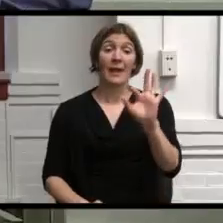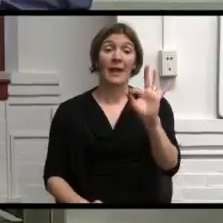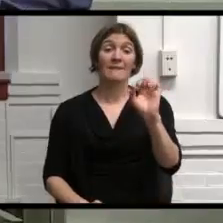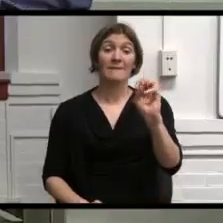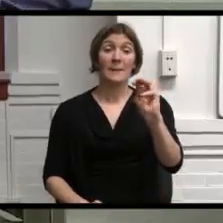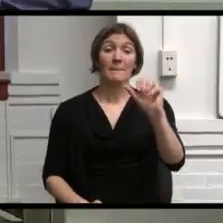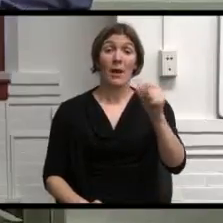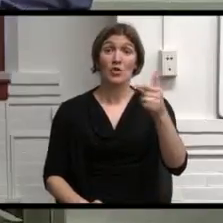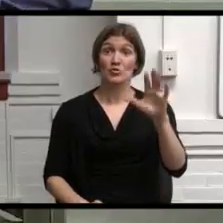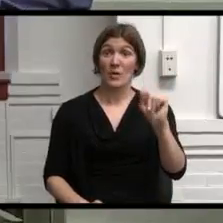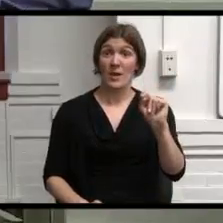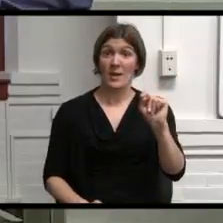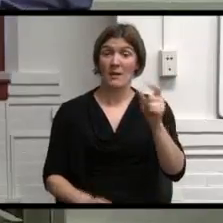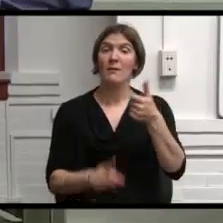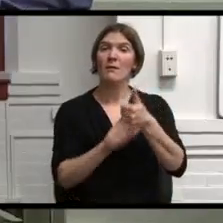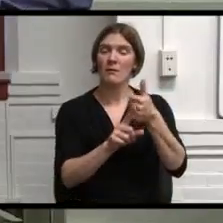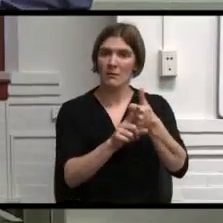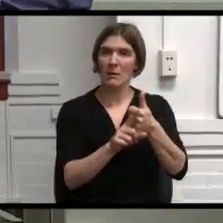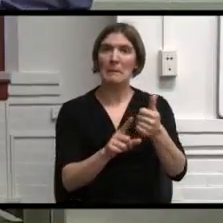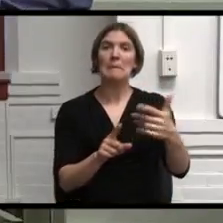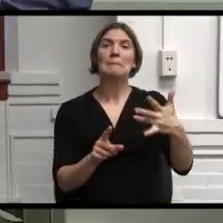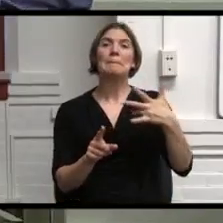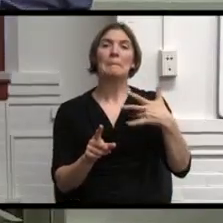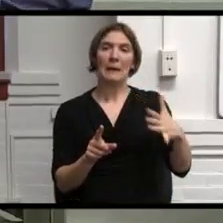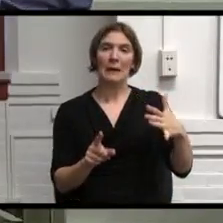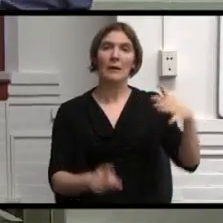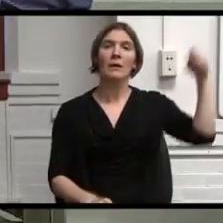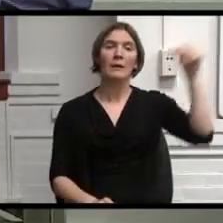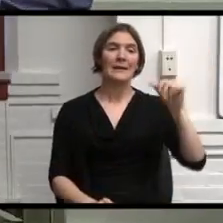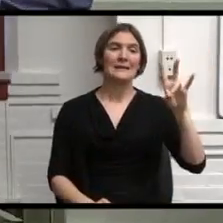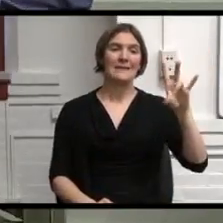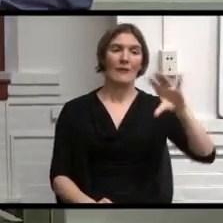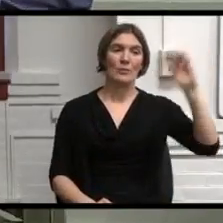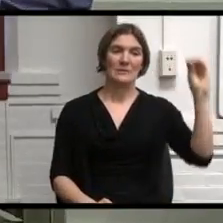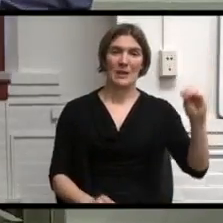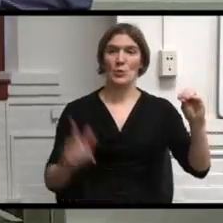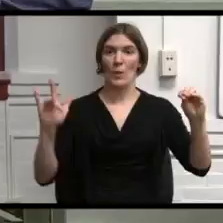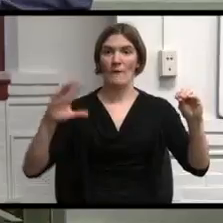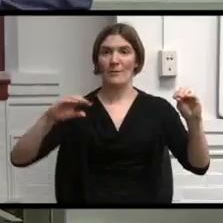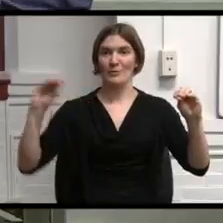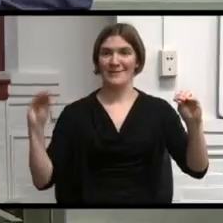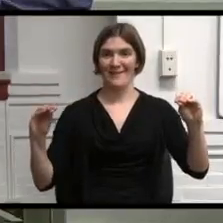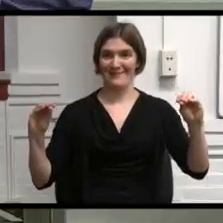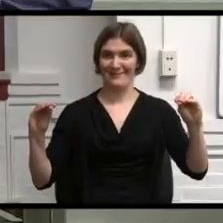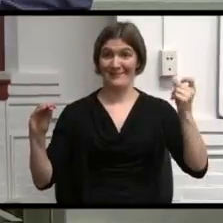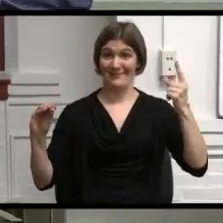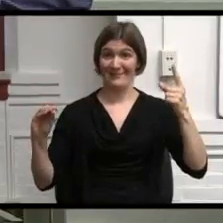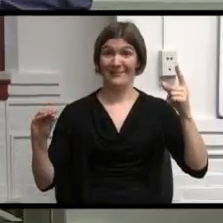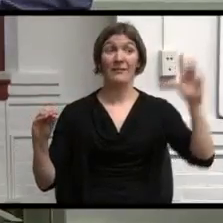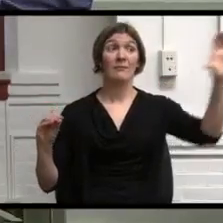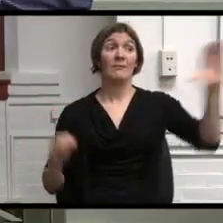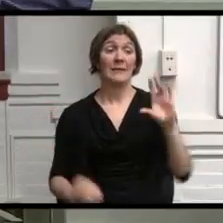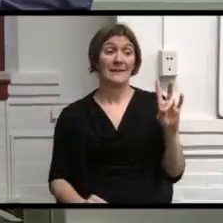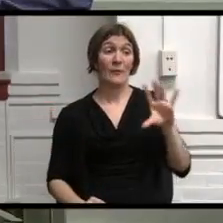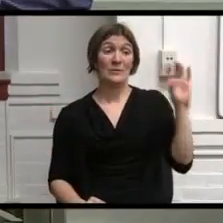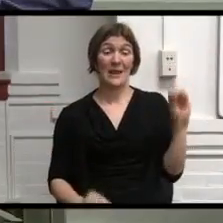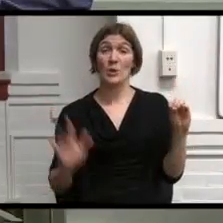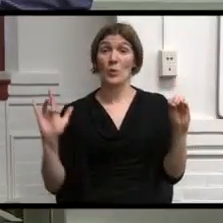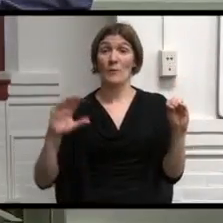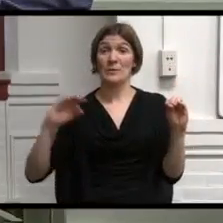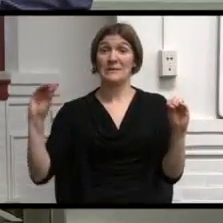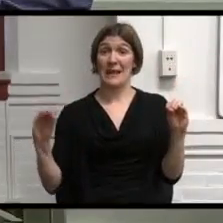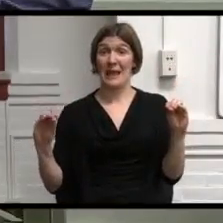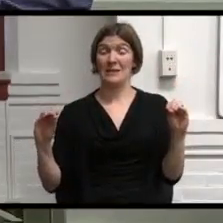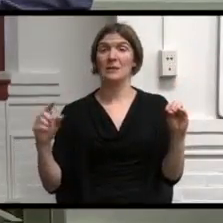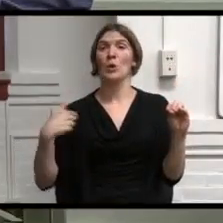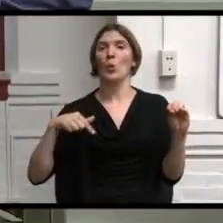FEMA grants such as this work on a 75-25 split. 75% of the funds are FEMA funds and 25%